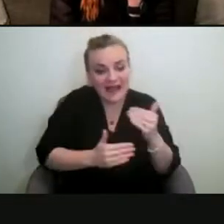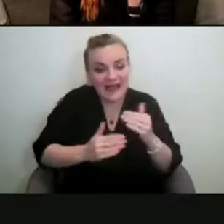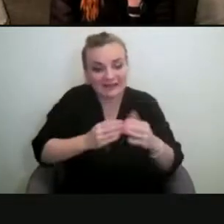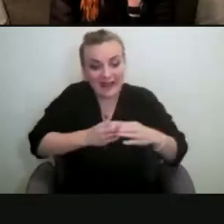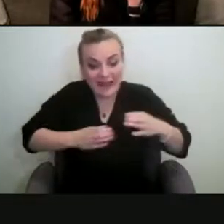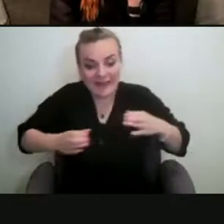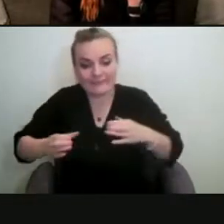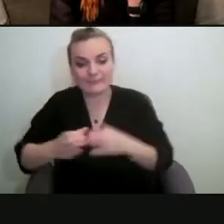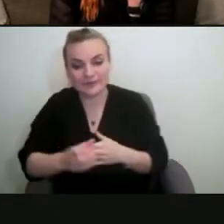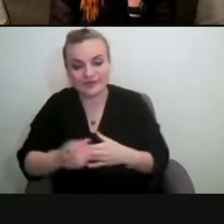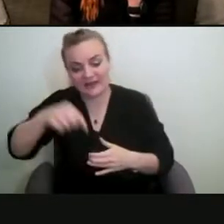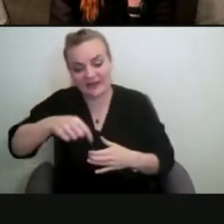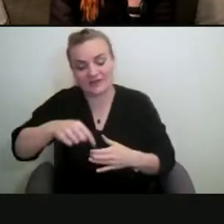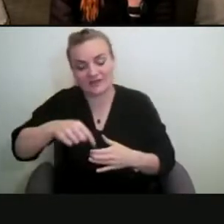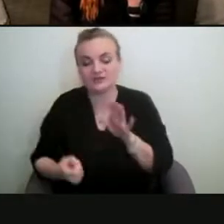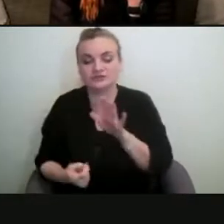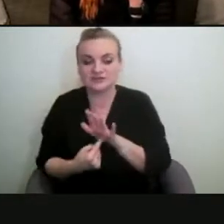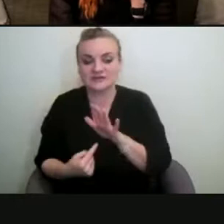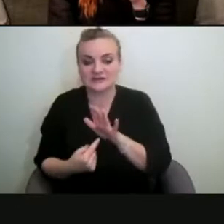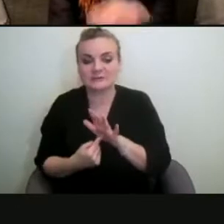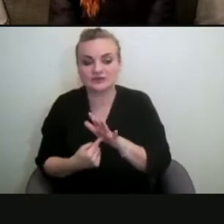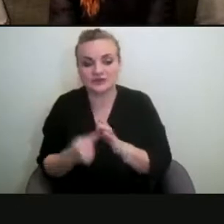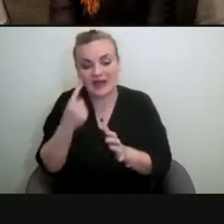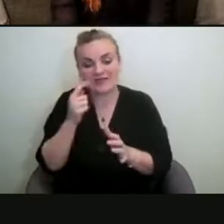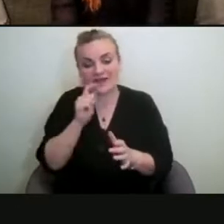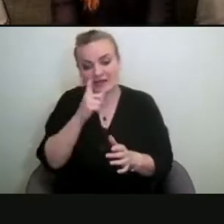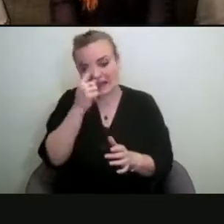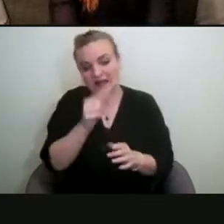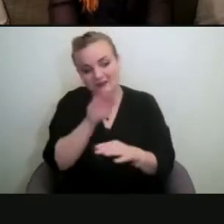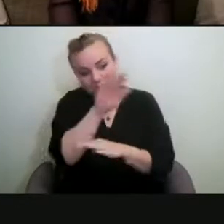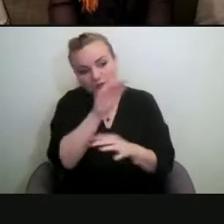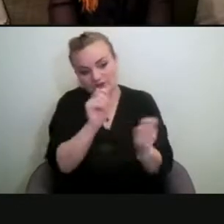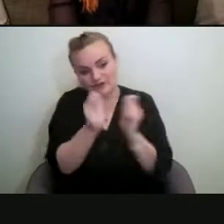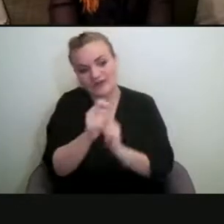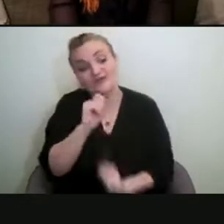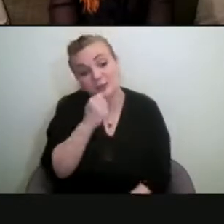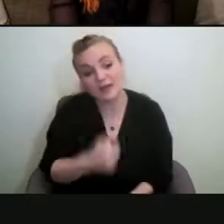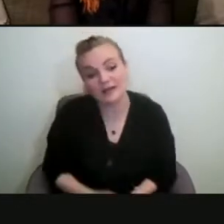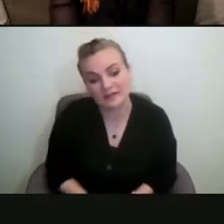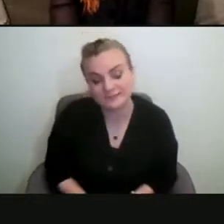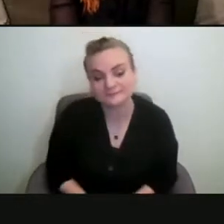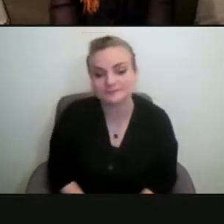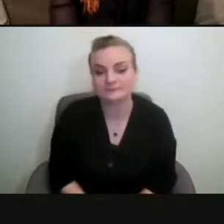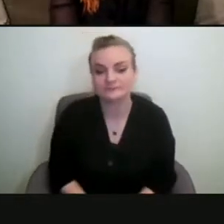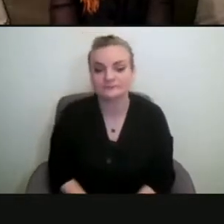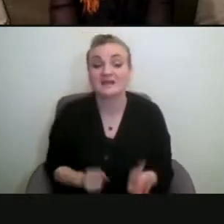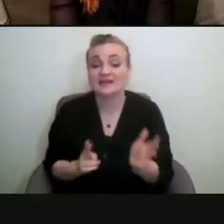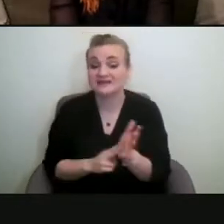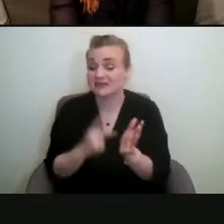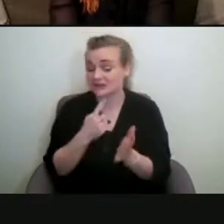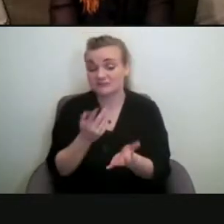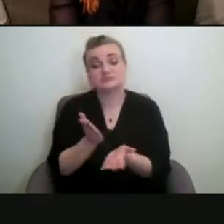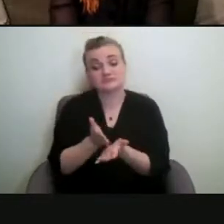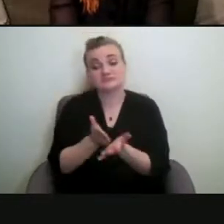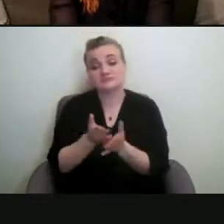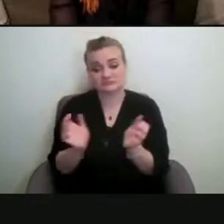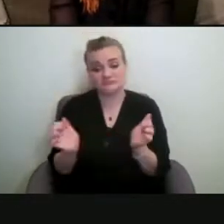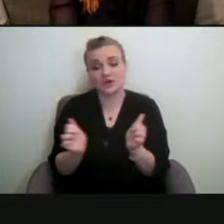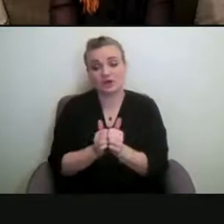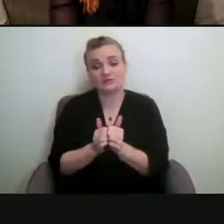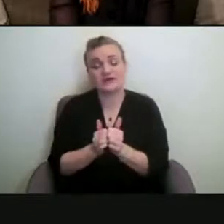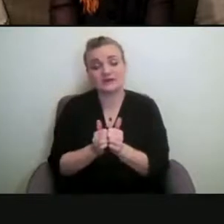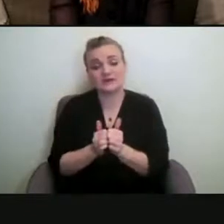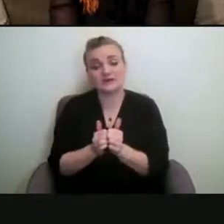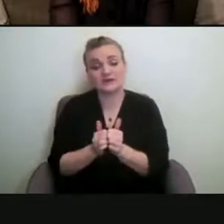that we all have. Yeah, definitely. Like, empathy is super important, and also the fact that everybody's